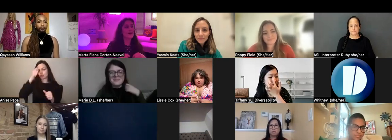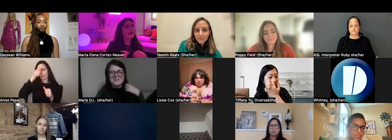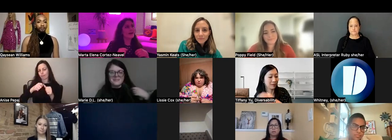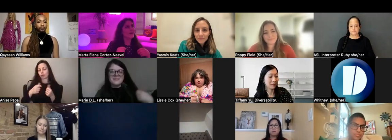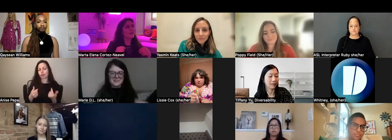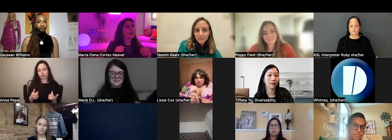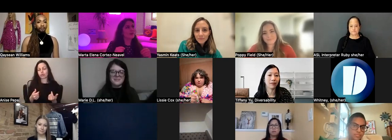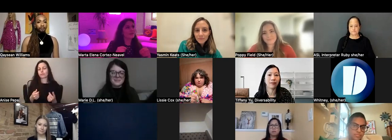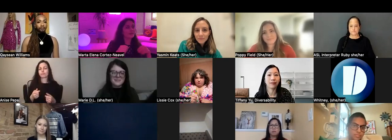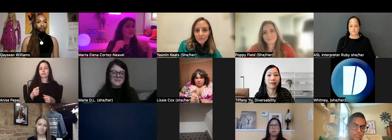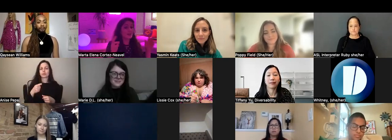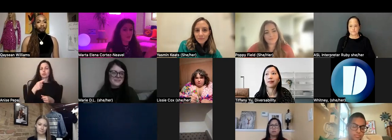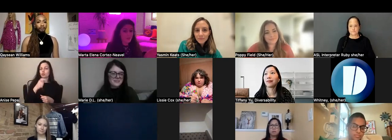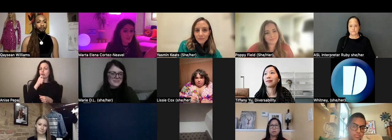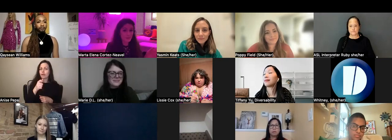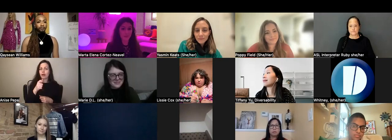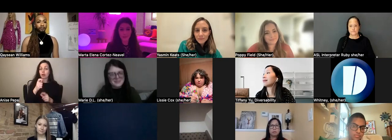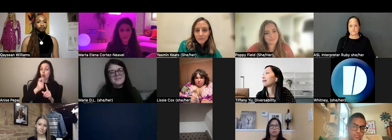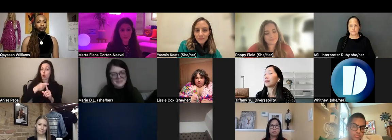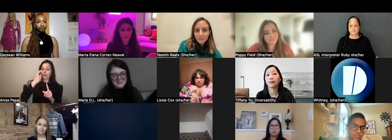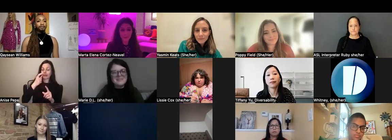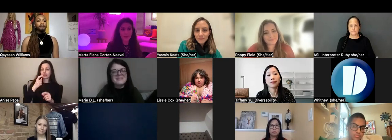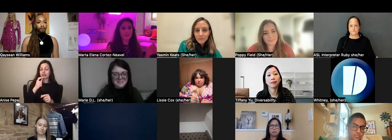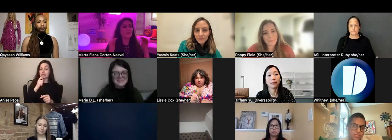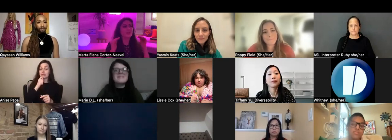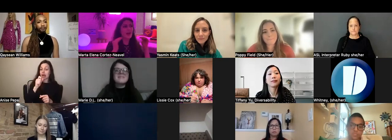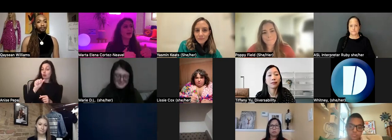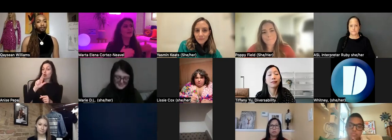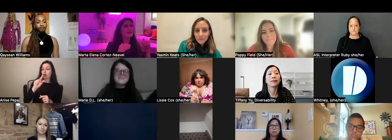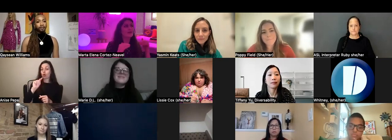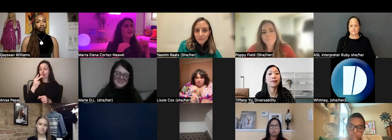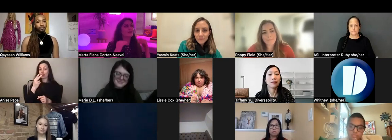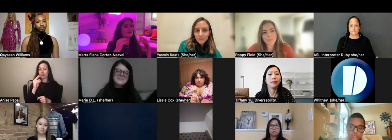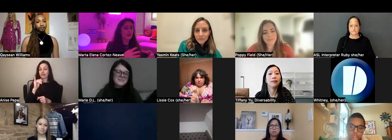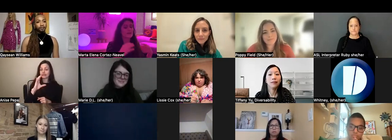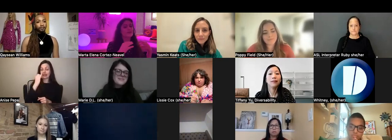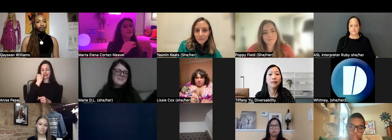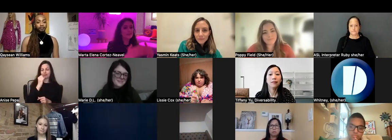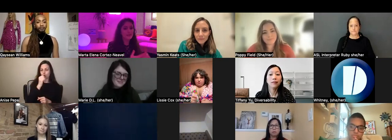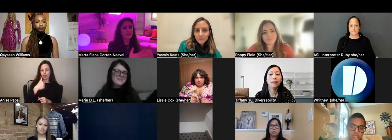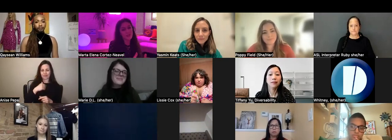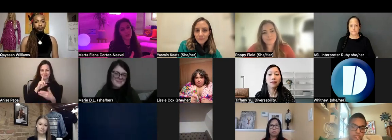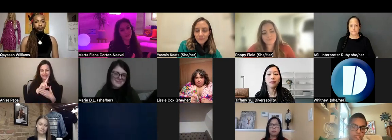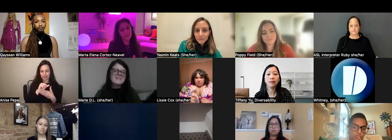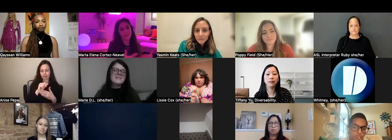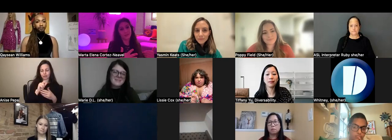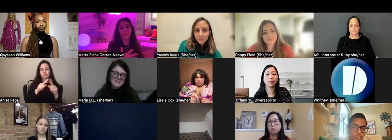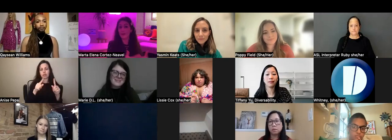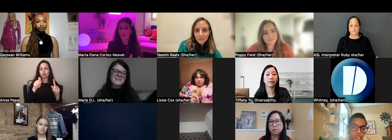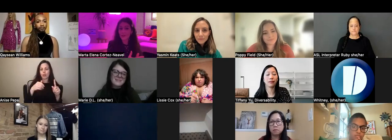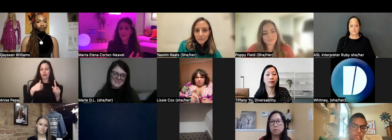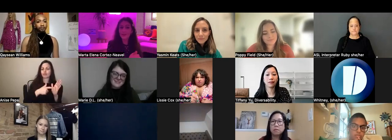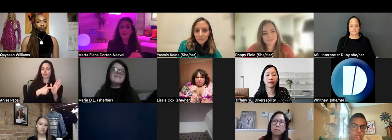not automatically inauthentic if you're not disabled. You just have the requirement of needing to make sure you're listening